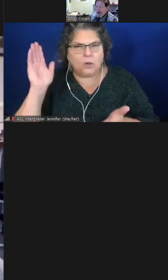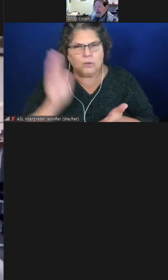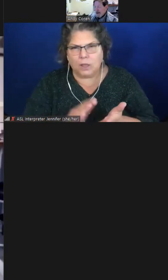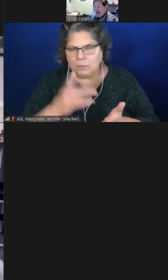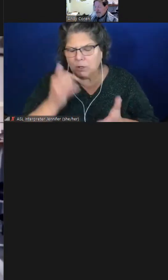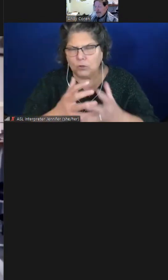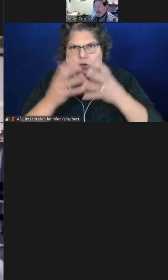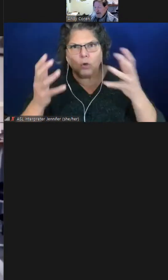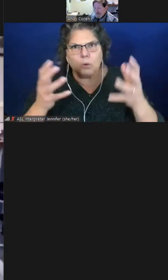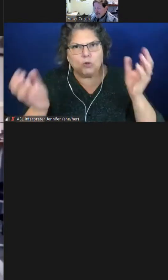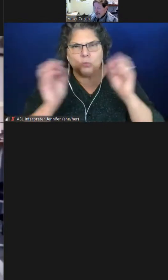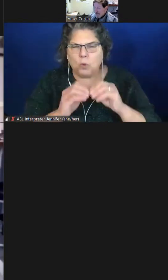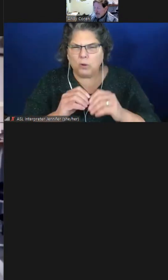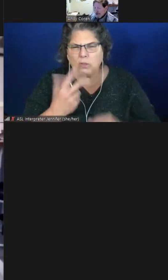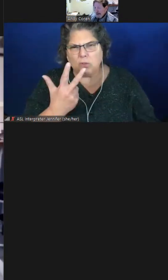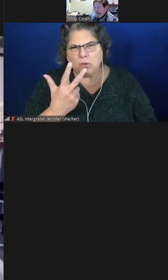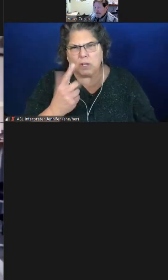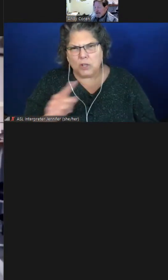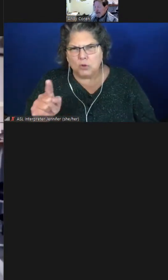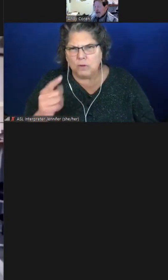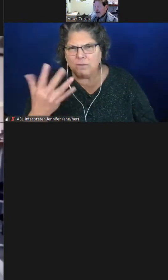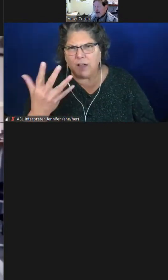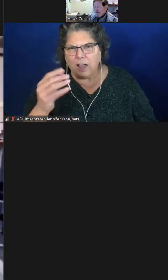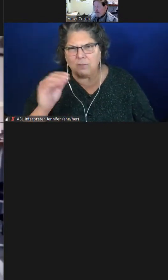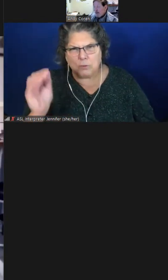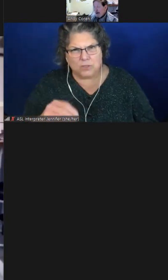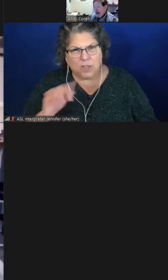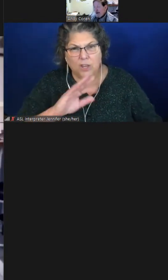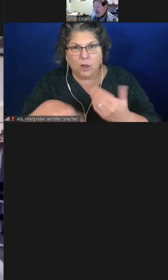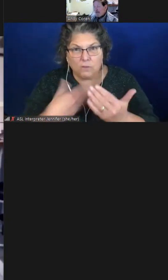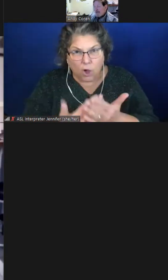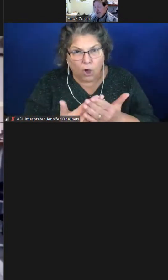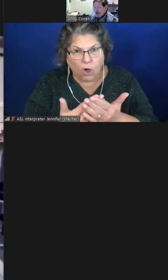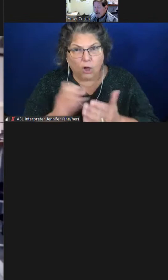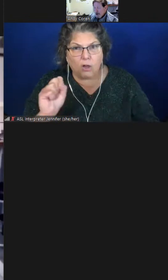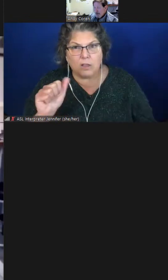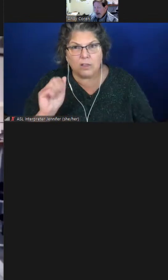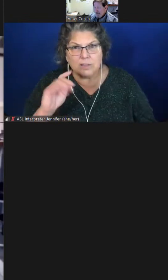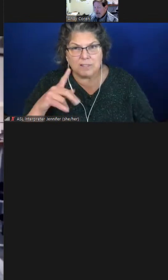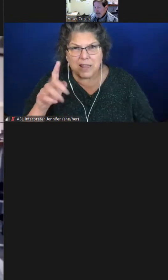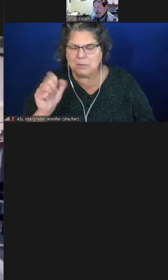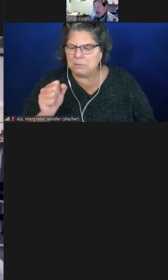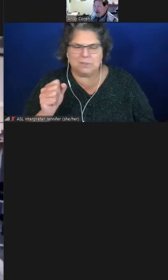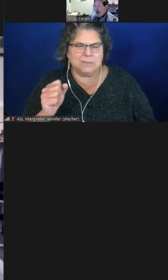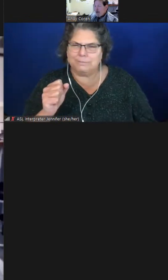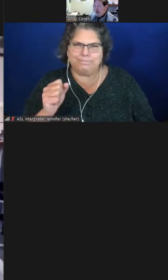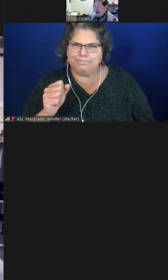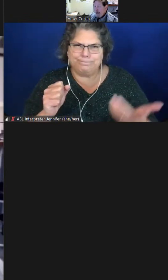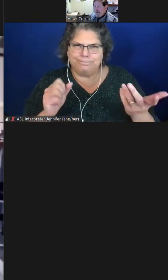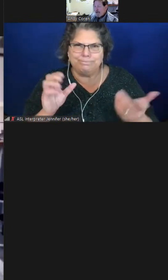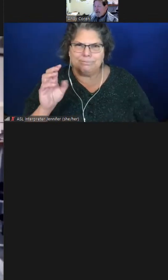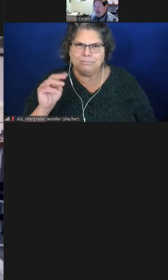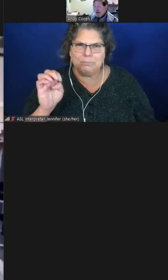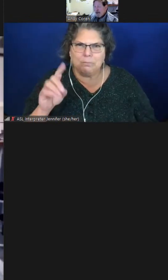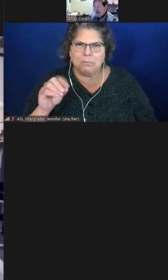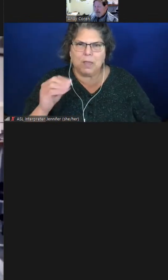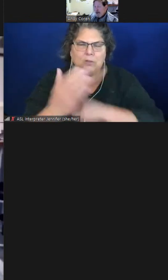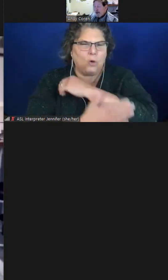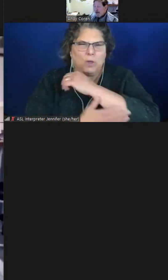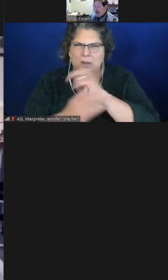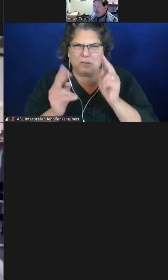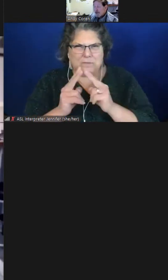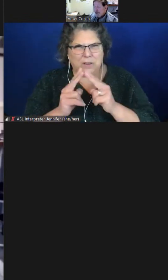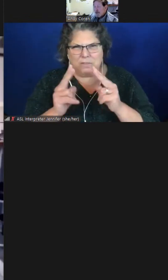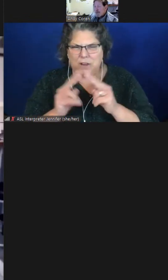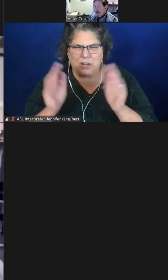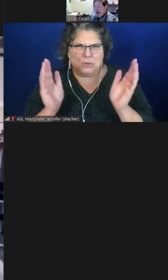higher, 3 to 5% of all samples, we have a very small population. We have only been